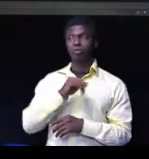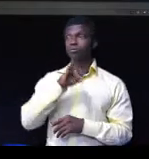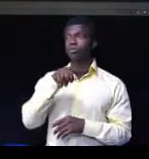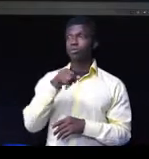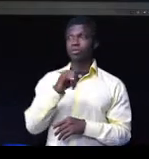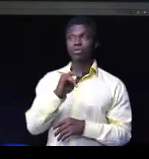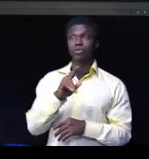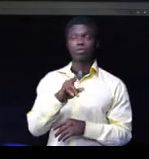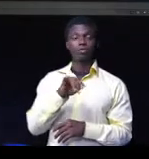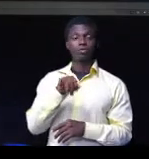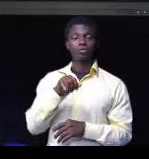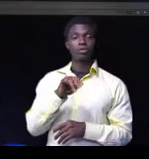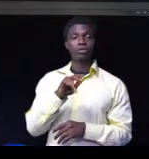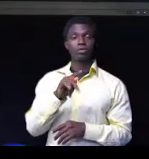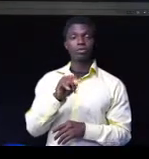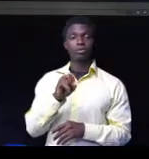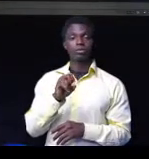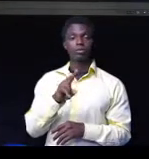from jiu-jitsu.